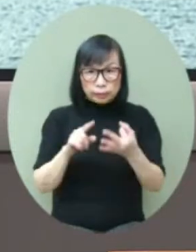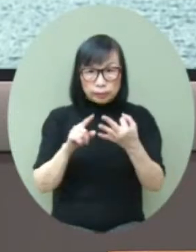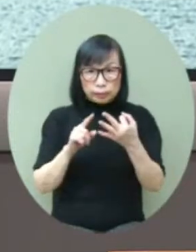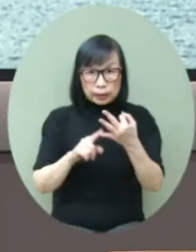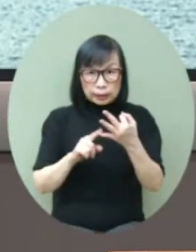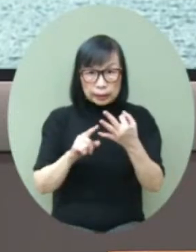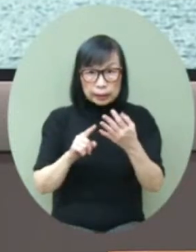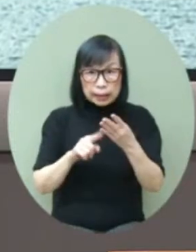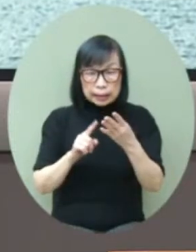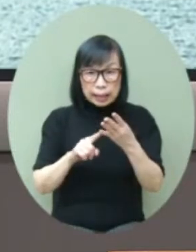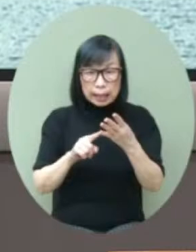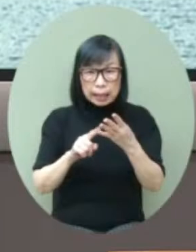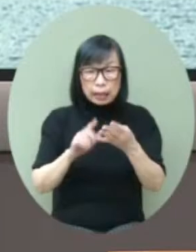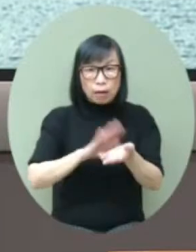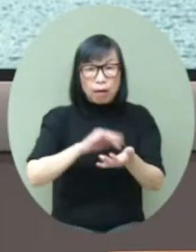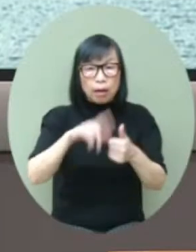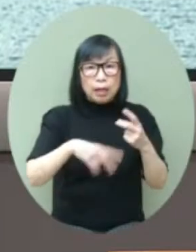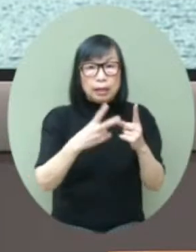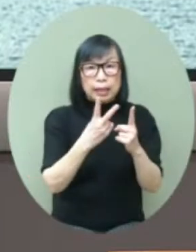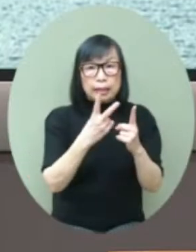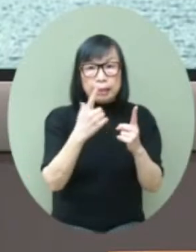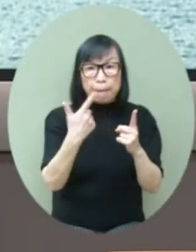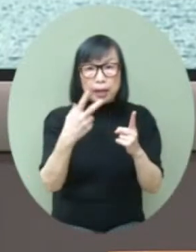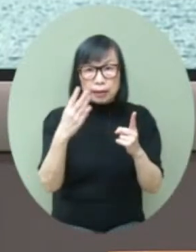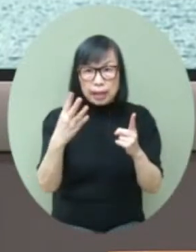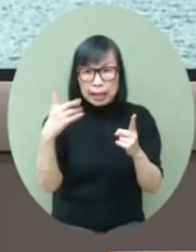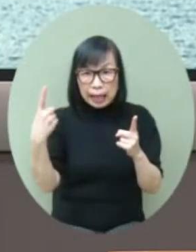The 4th case is